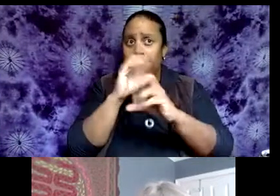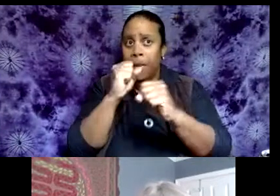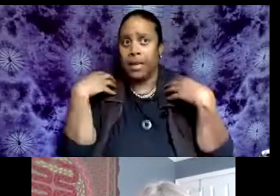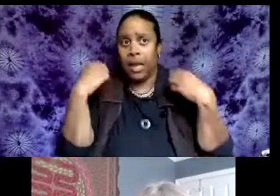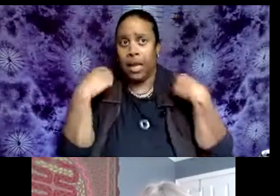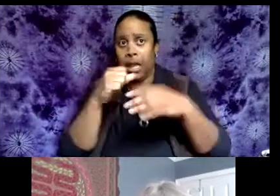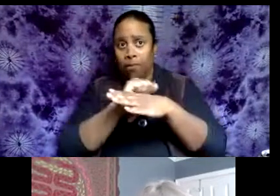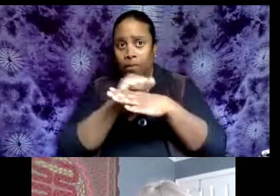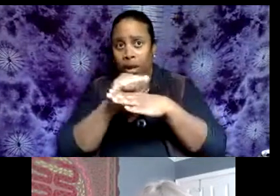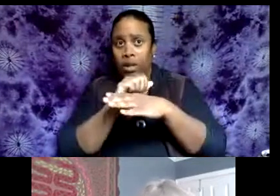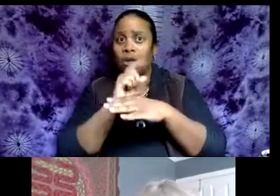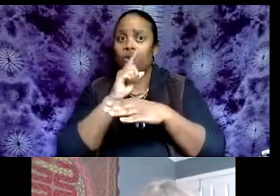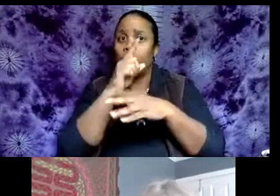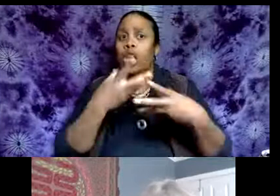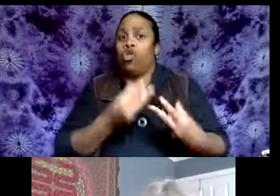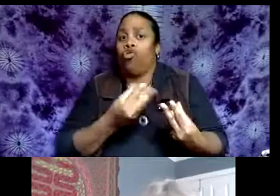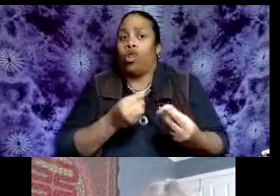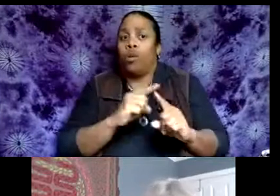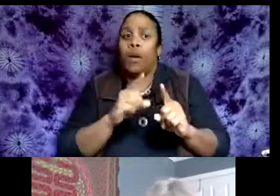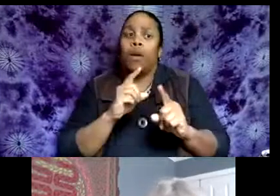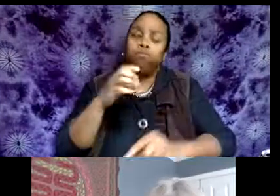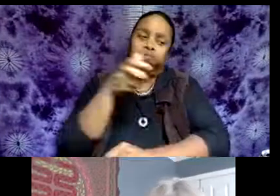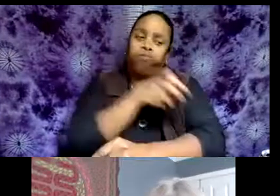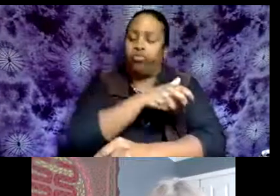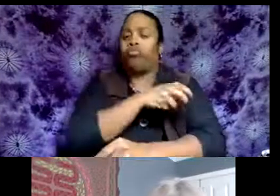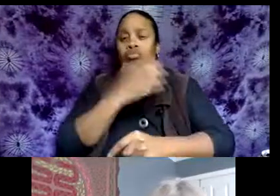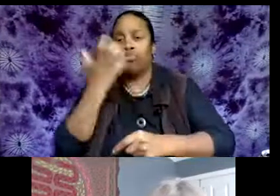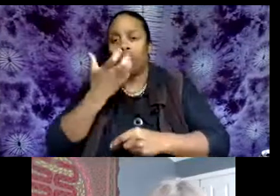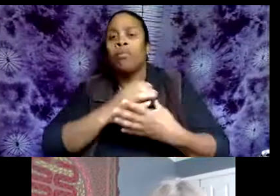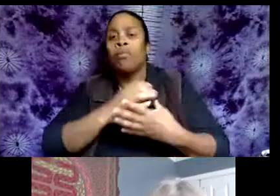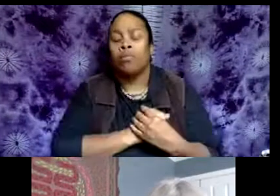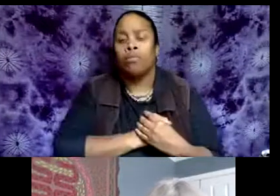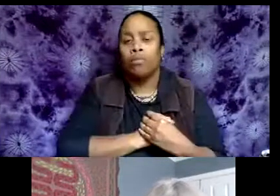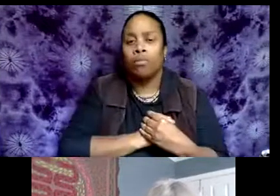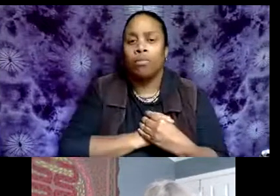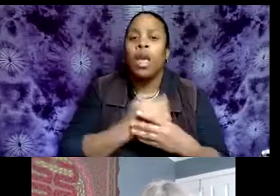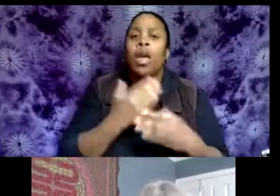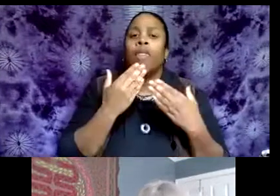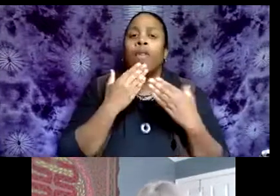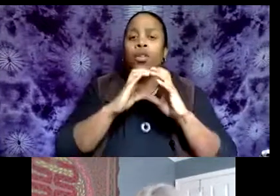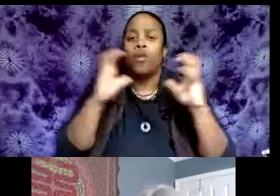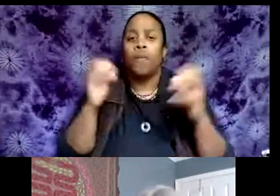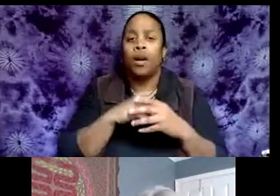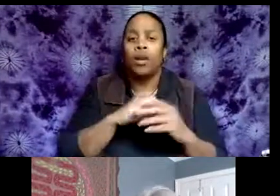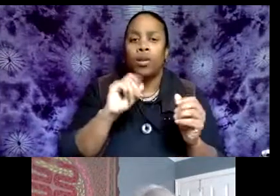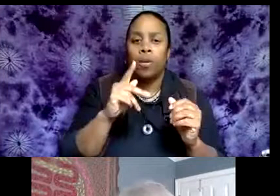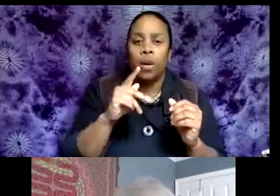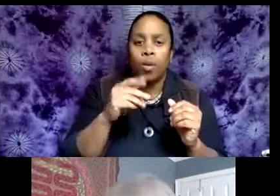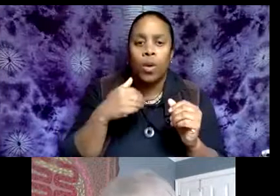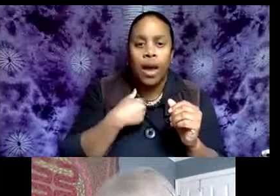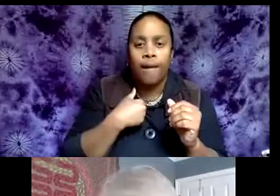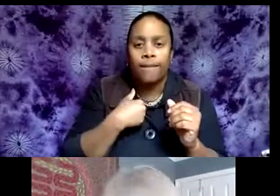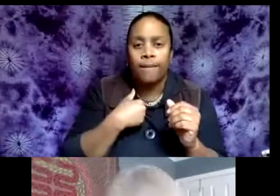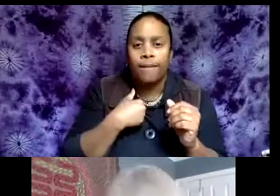very gentle, but very powerful. Thank you. Thanks so much, Laurie. All right, and let's see. And we've got